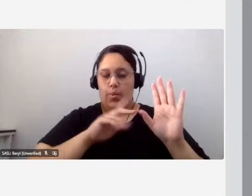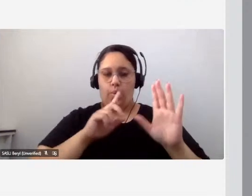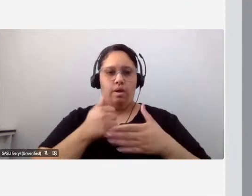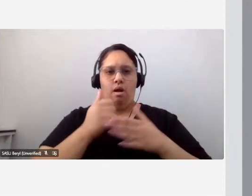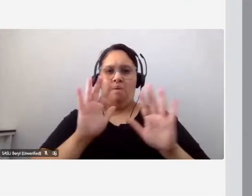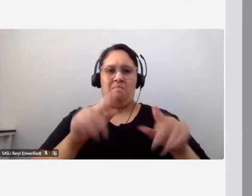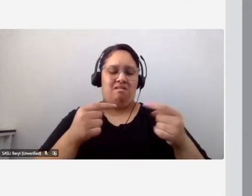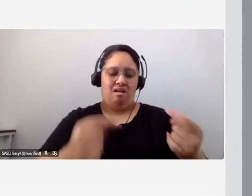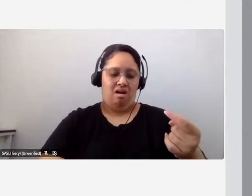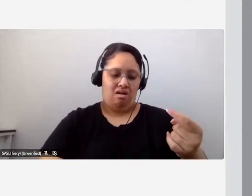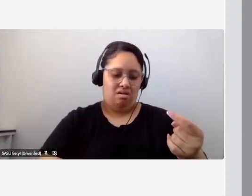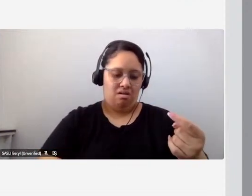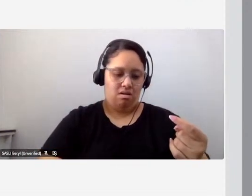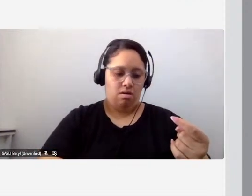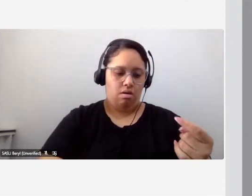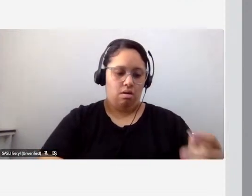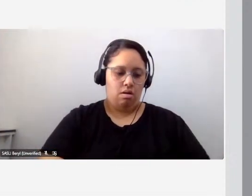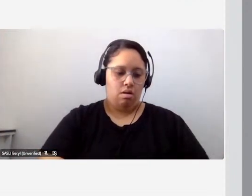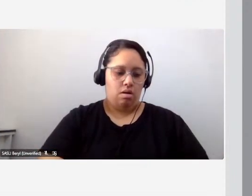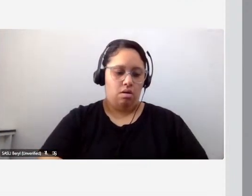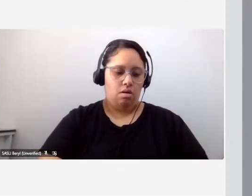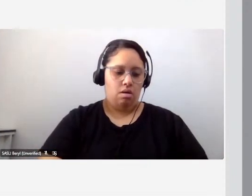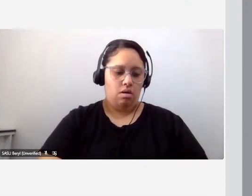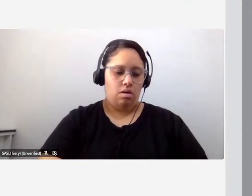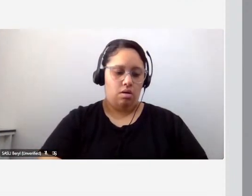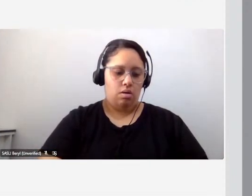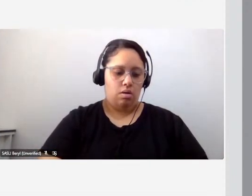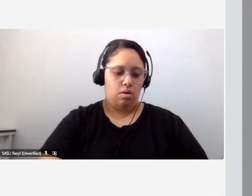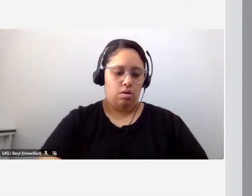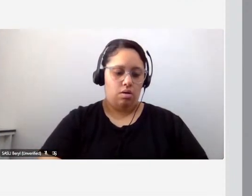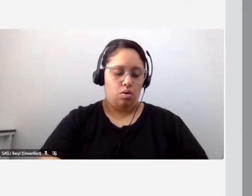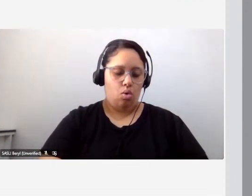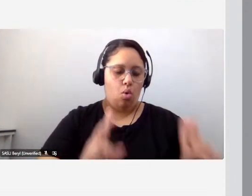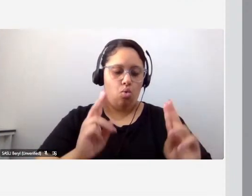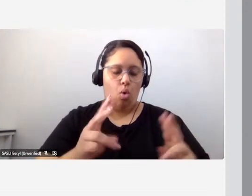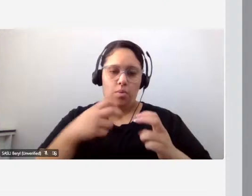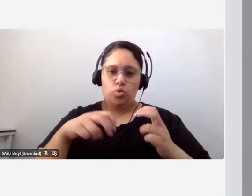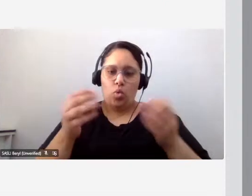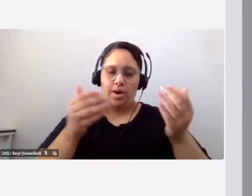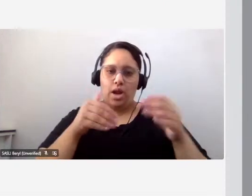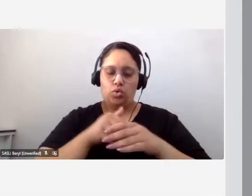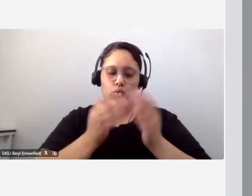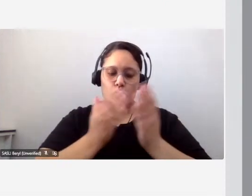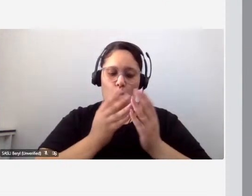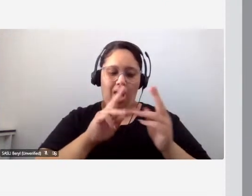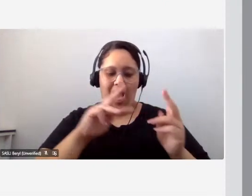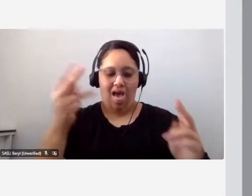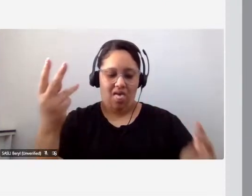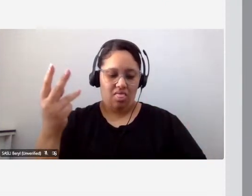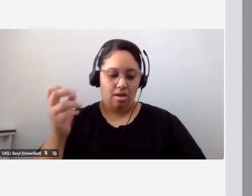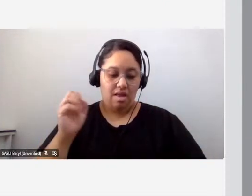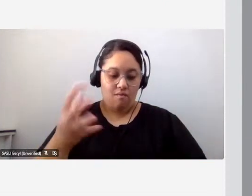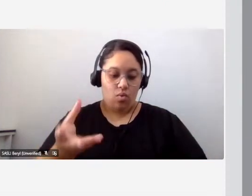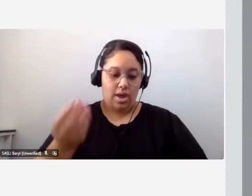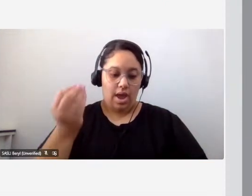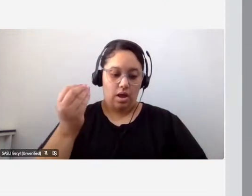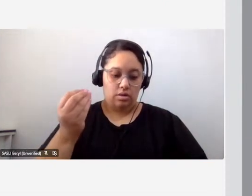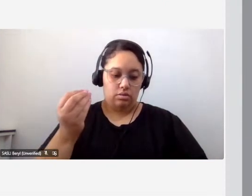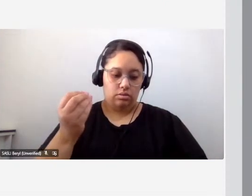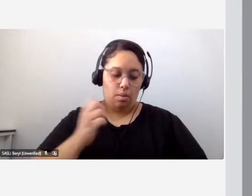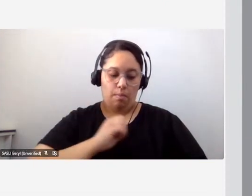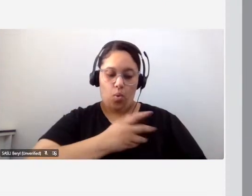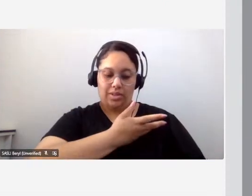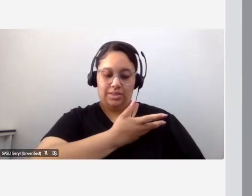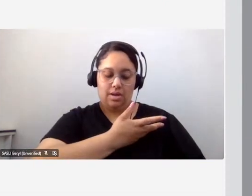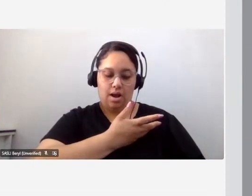why in terms of normal tours that are arranged by schools or anyone else, unless you get Protea colors, the department